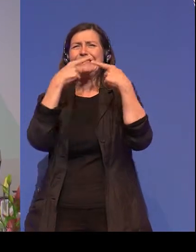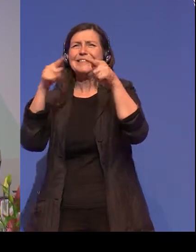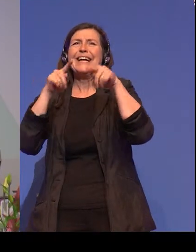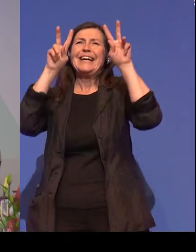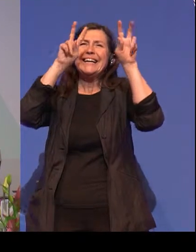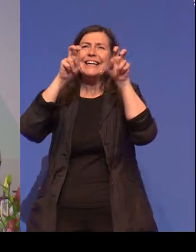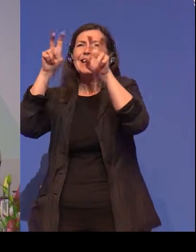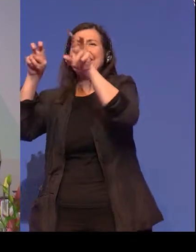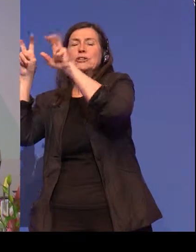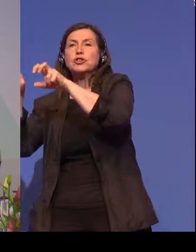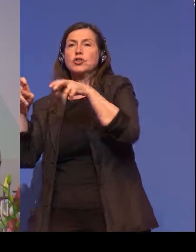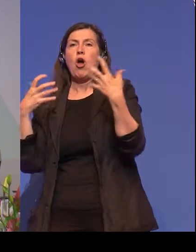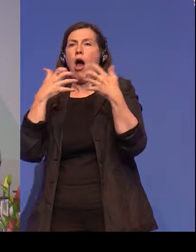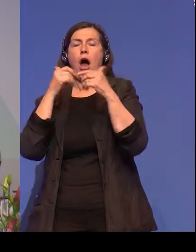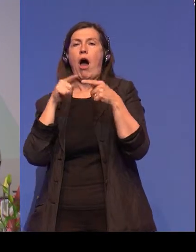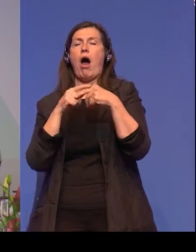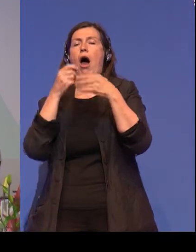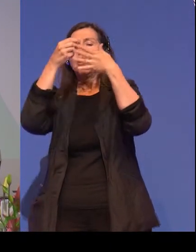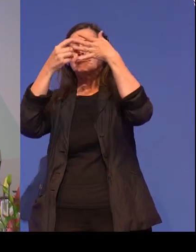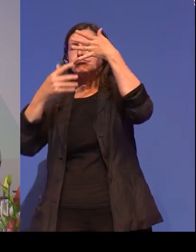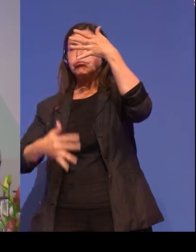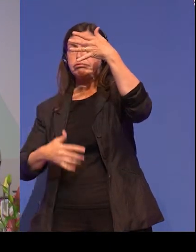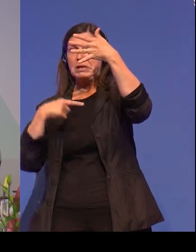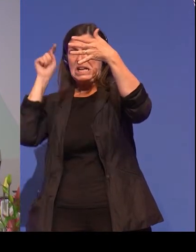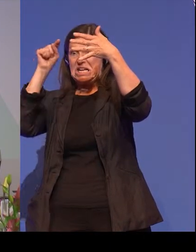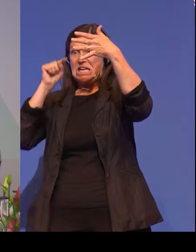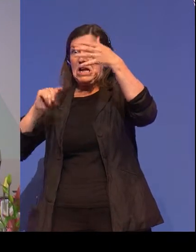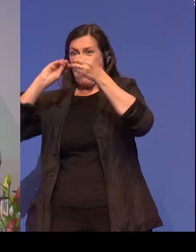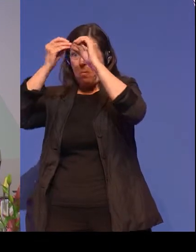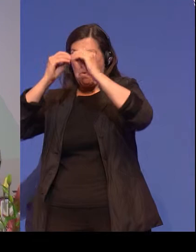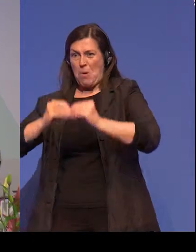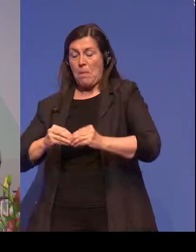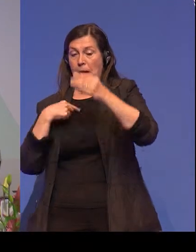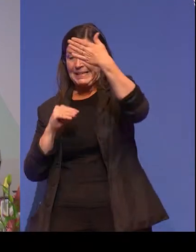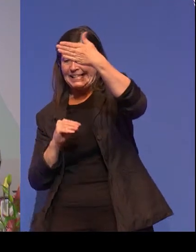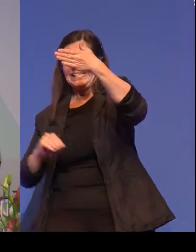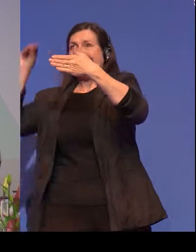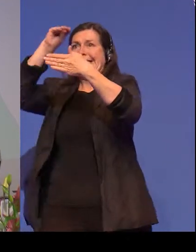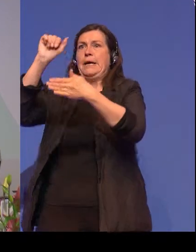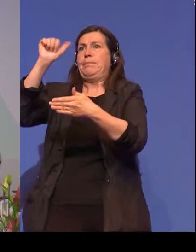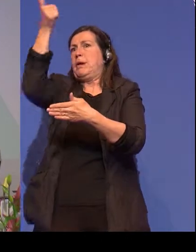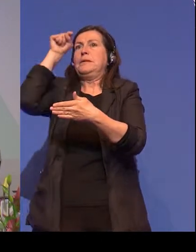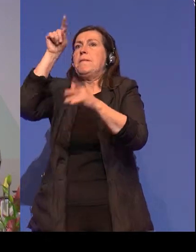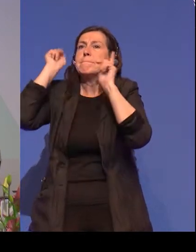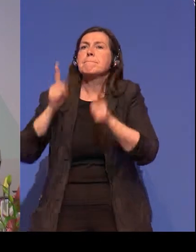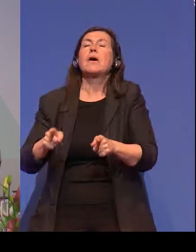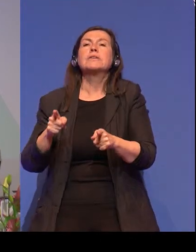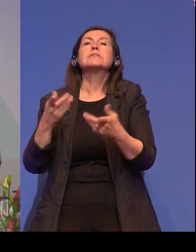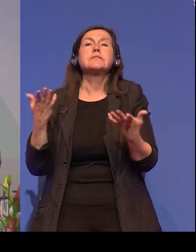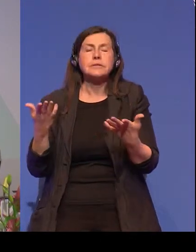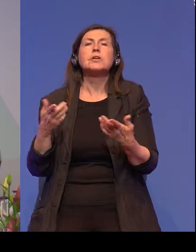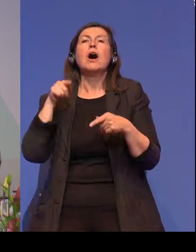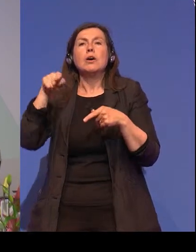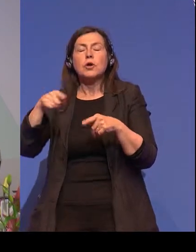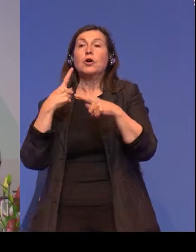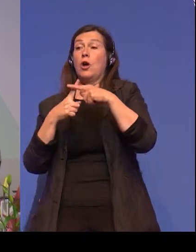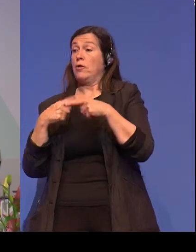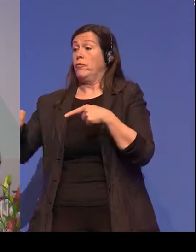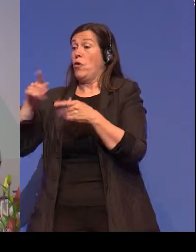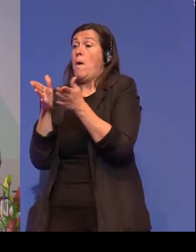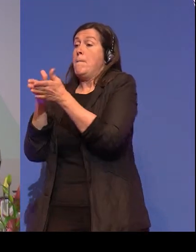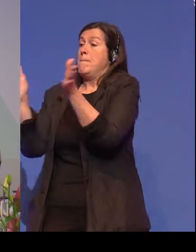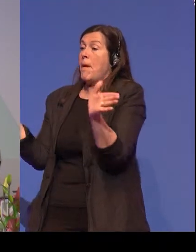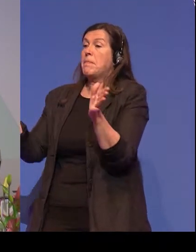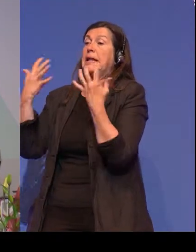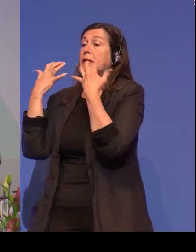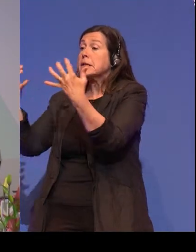prioritization of climate and disaster resilient activities to be scaled up, to mainstreaming resilience in public financial